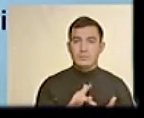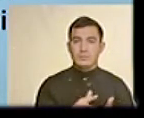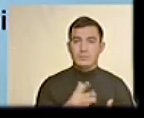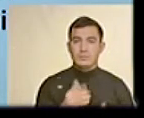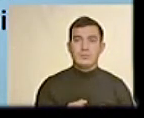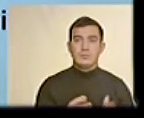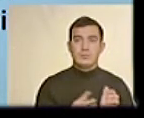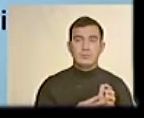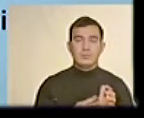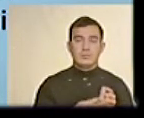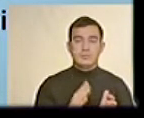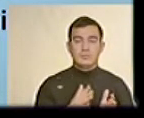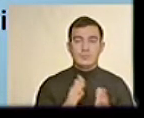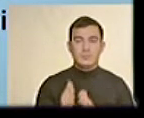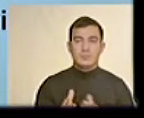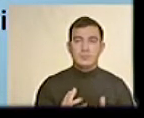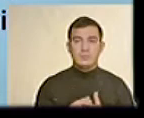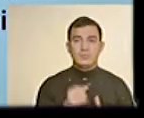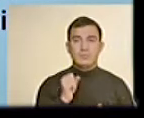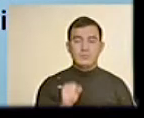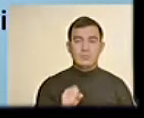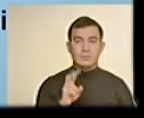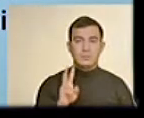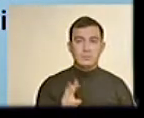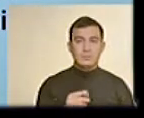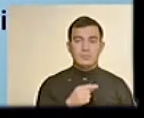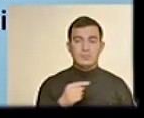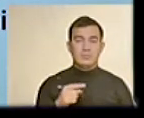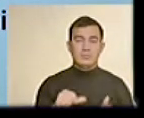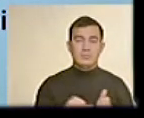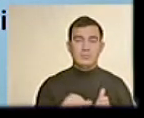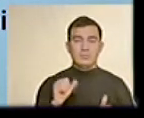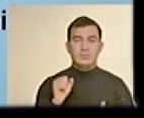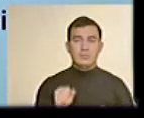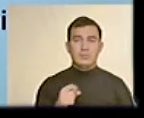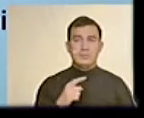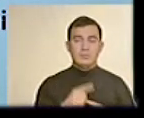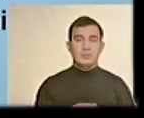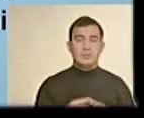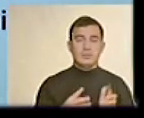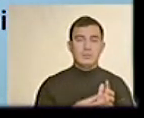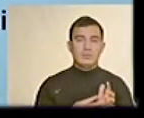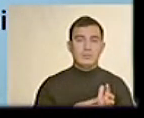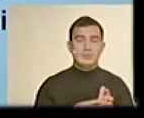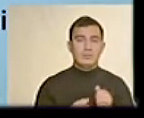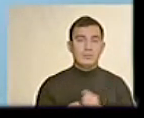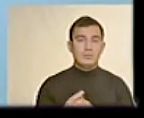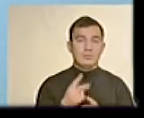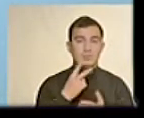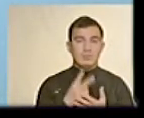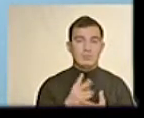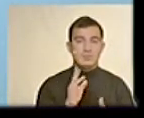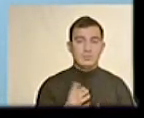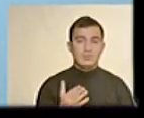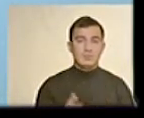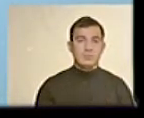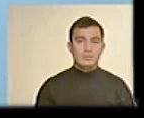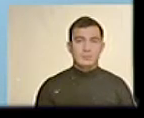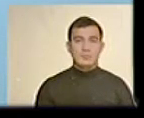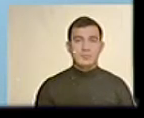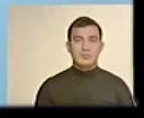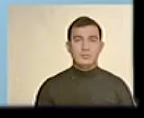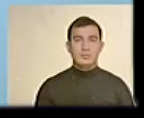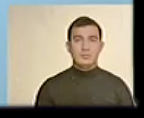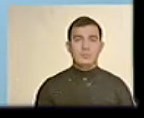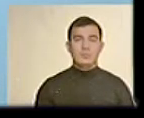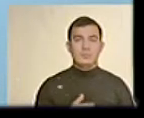kvadrati 9 bo'ladi va natijada a kvadrat minus 6a plus 9 ni hosil qilib olamiz.